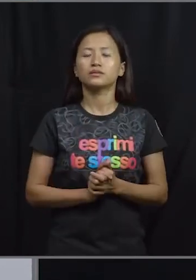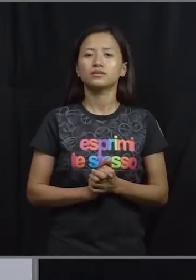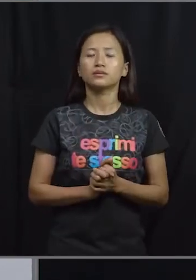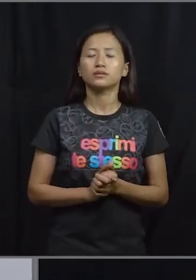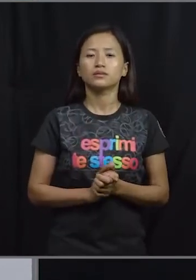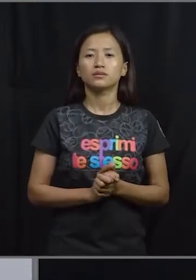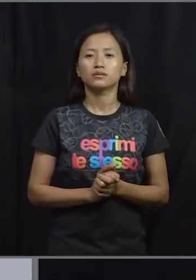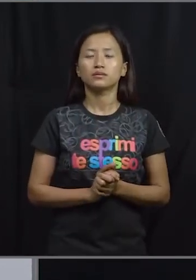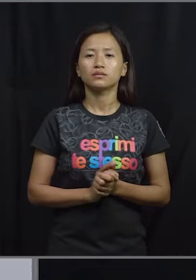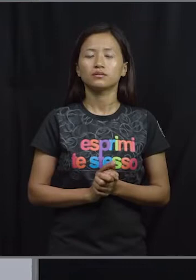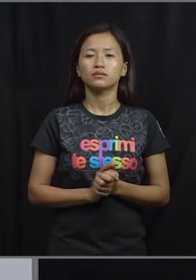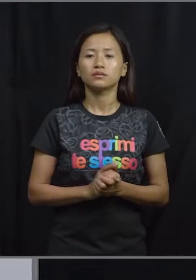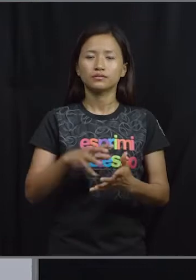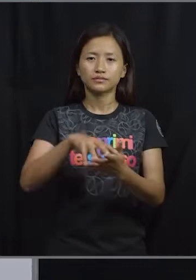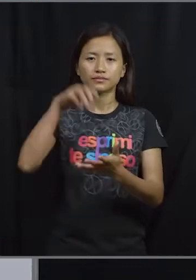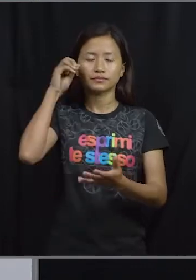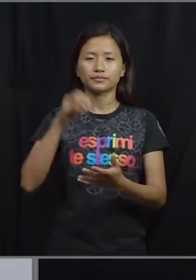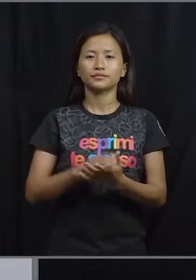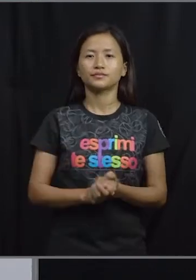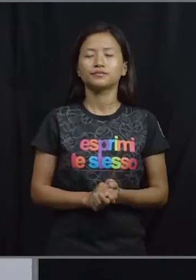then we will learn